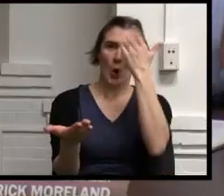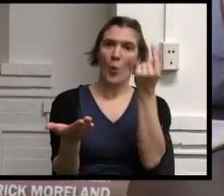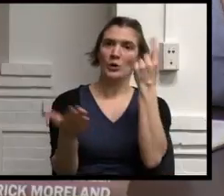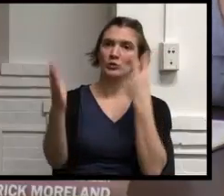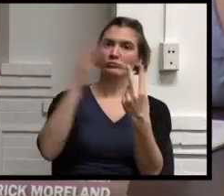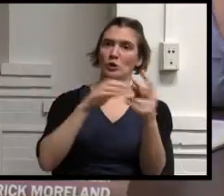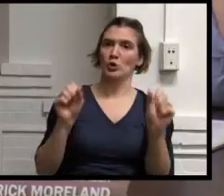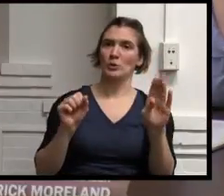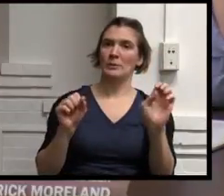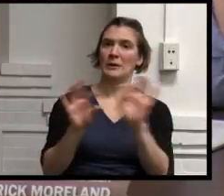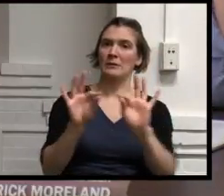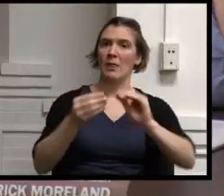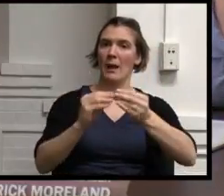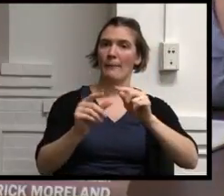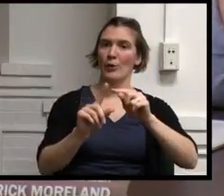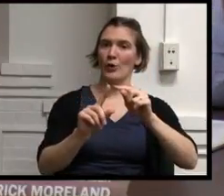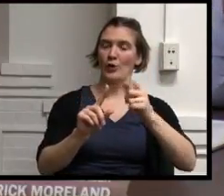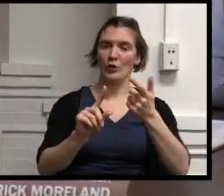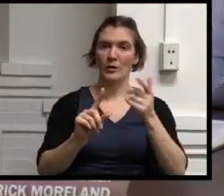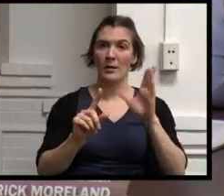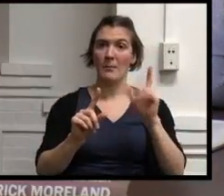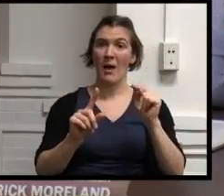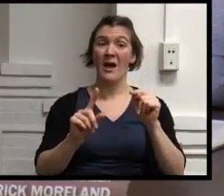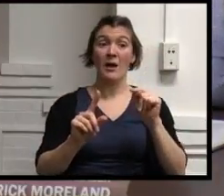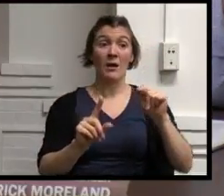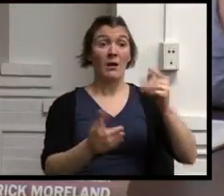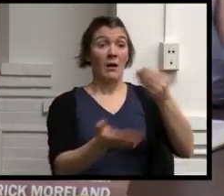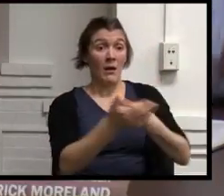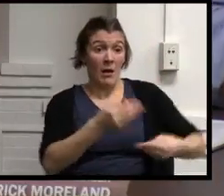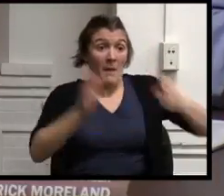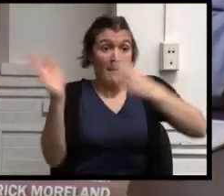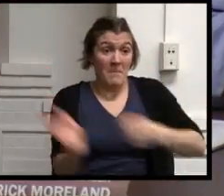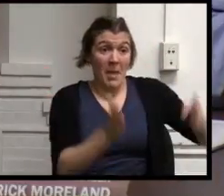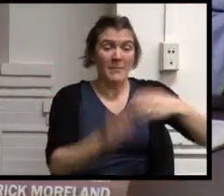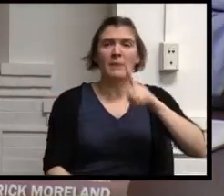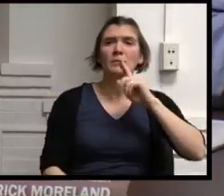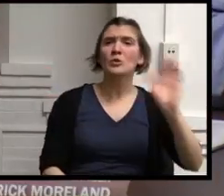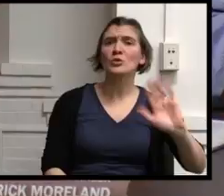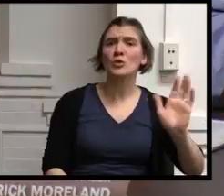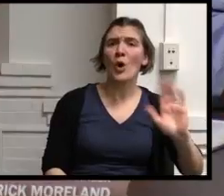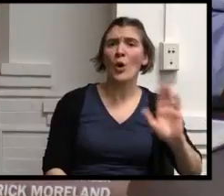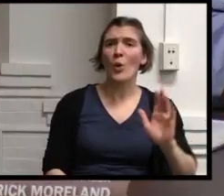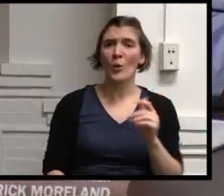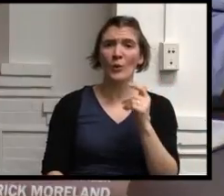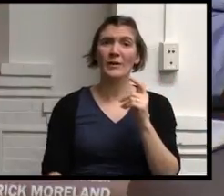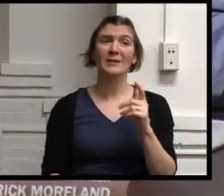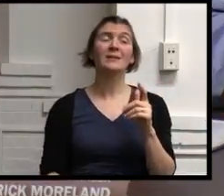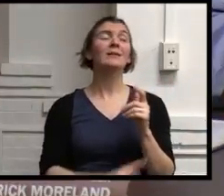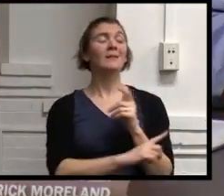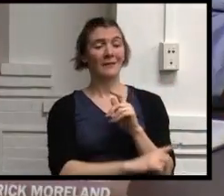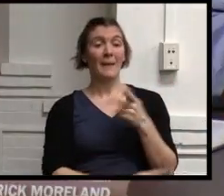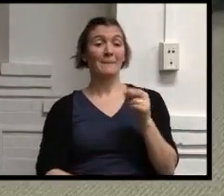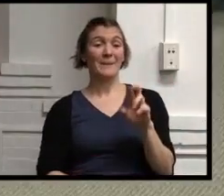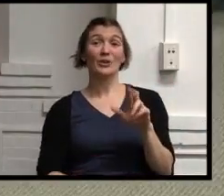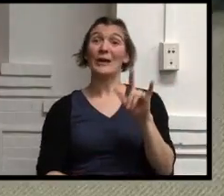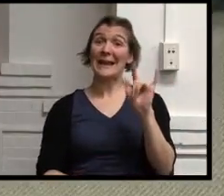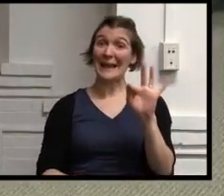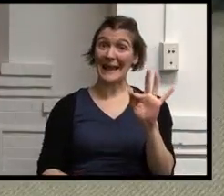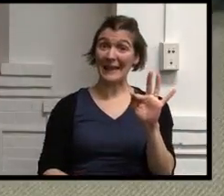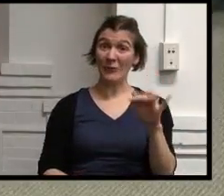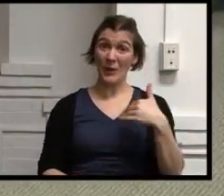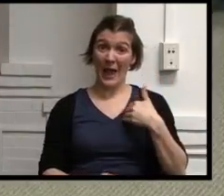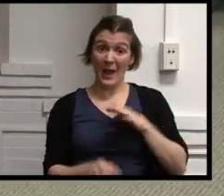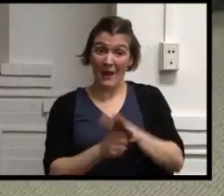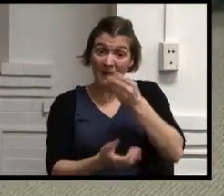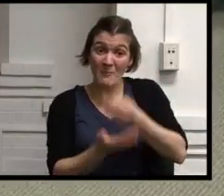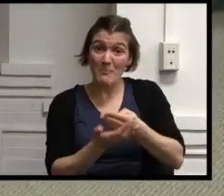but not in the budget or anywhere else. If we had sufficient resources to actually